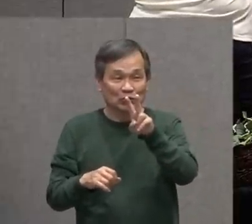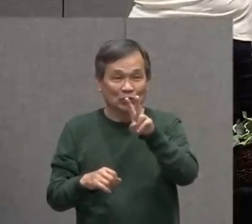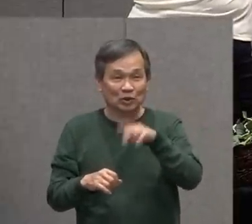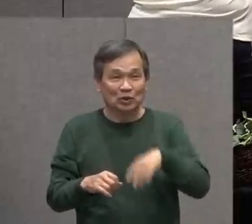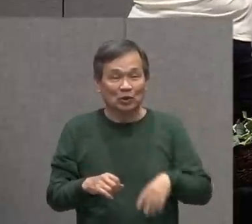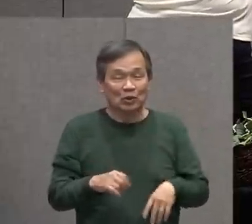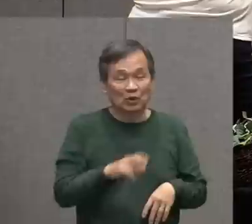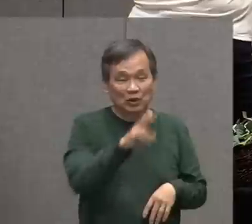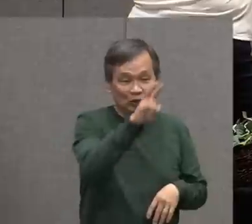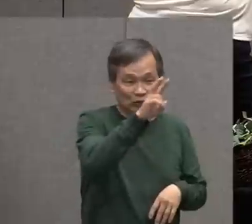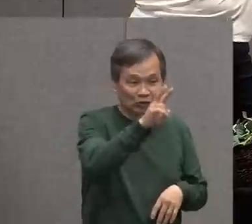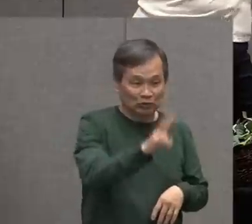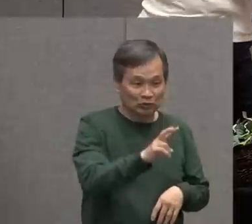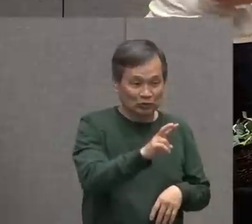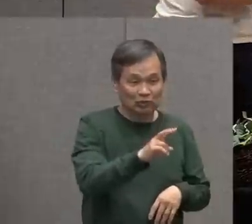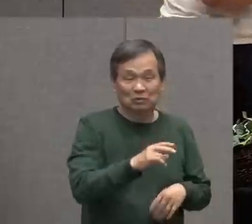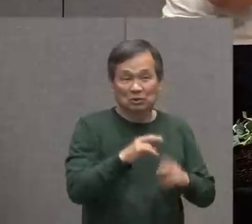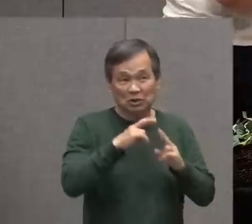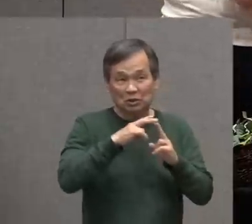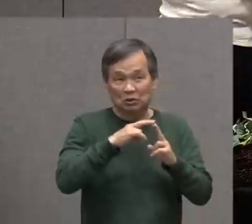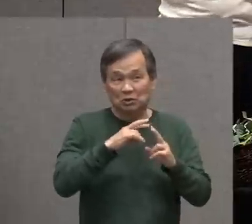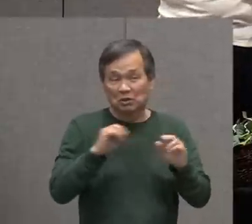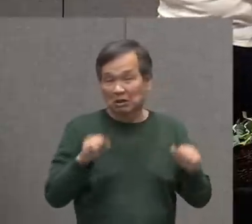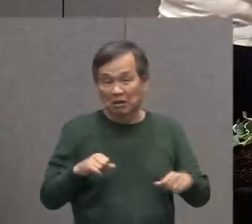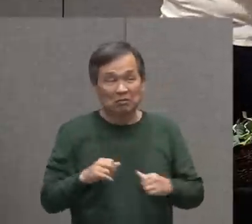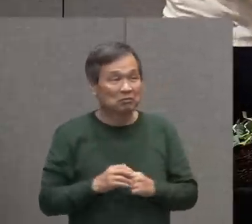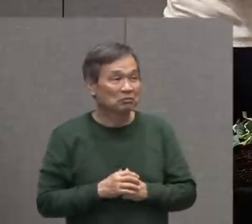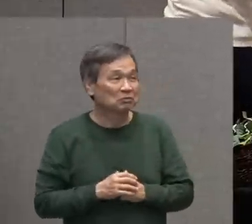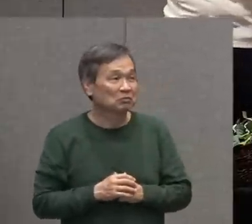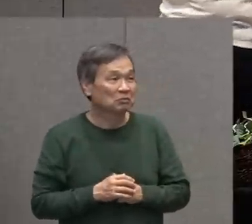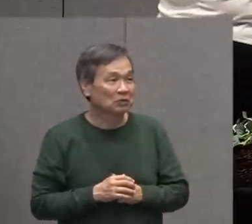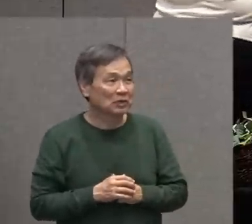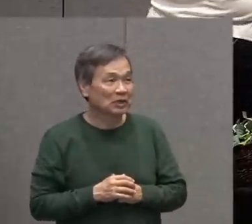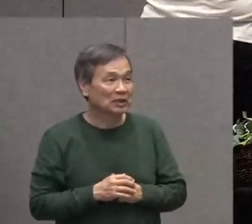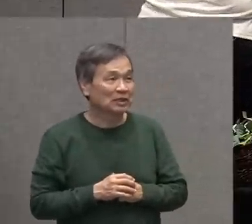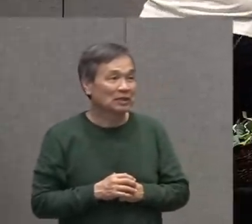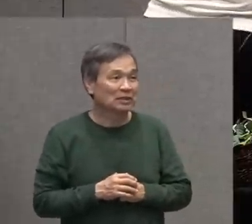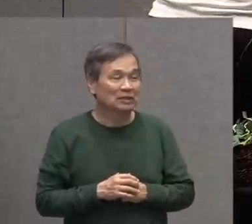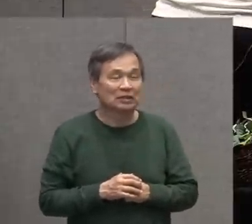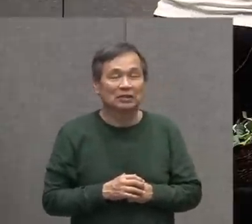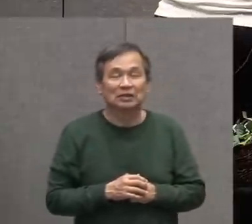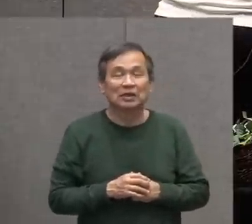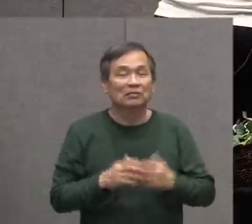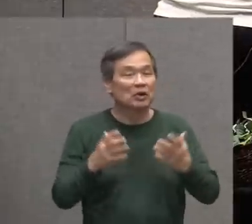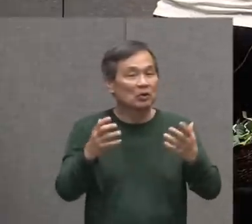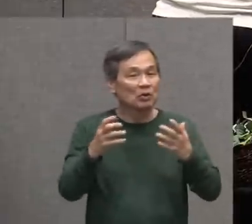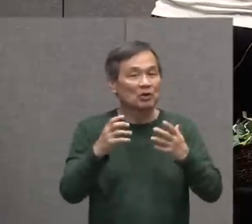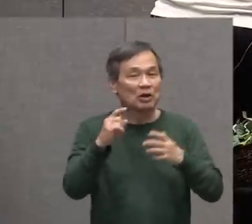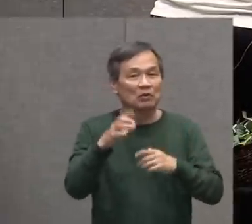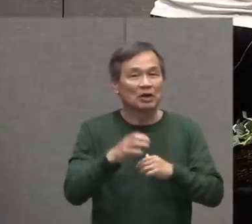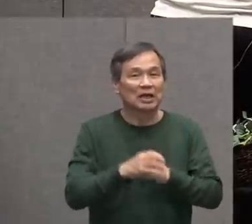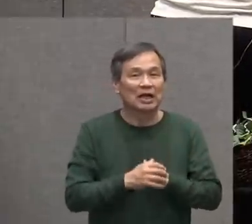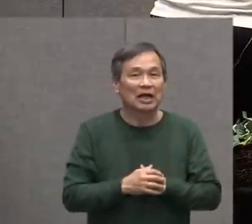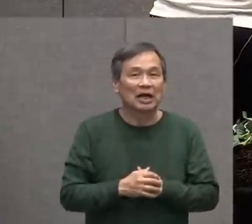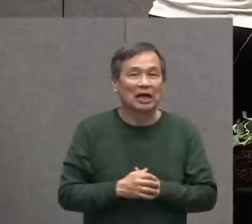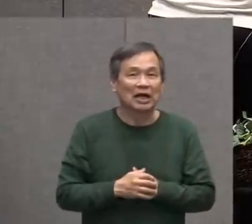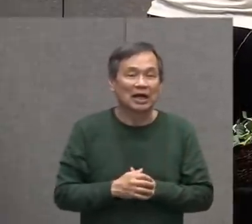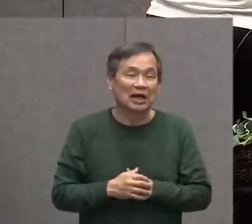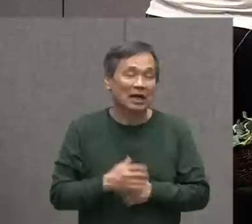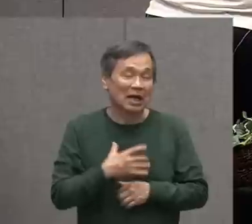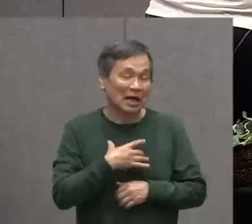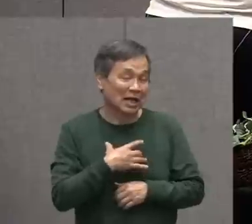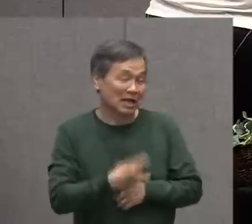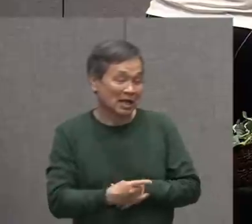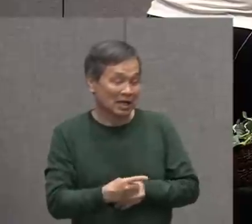I could go 2 vertically and fill in those. We want to get as close as we can to that 100. I'm just going to start. I like to start